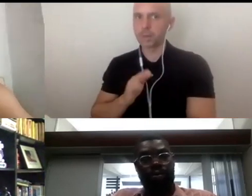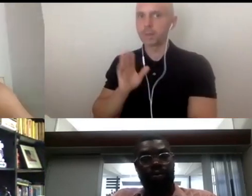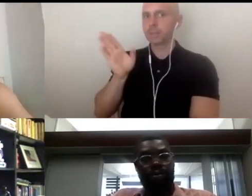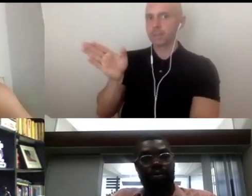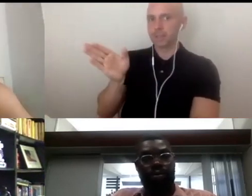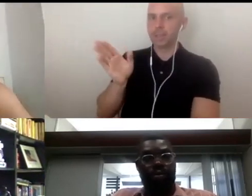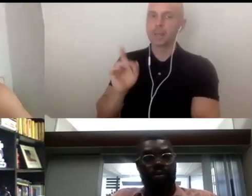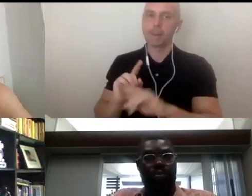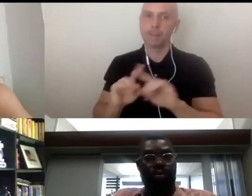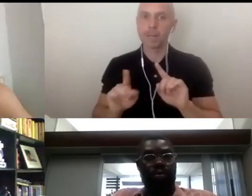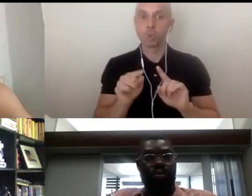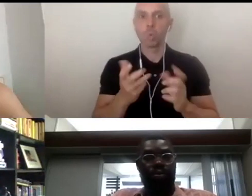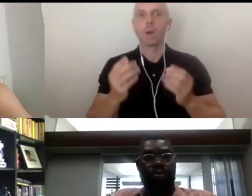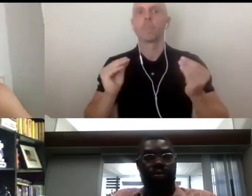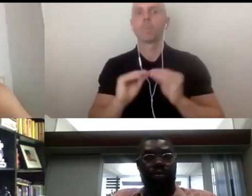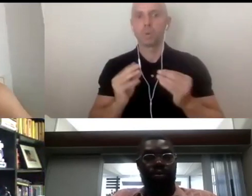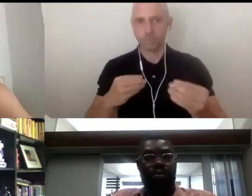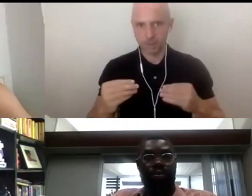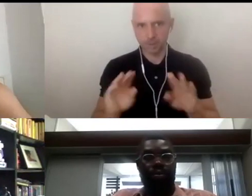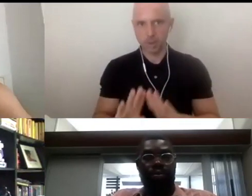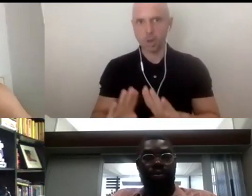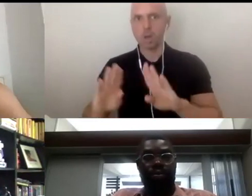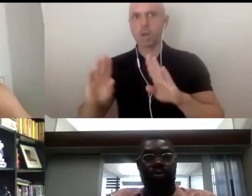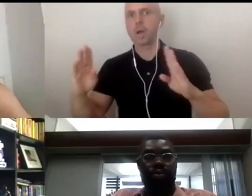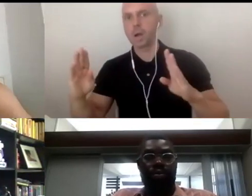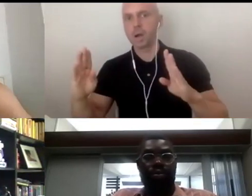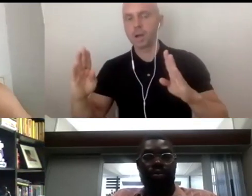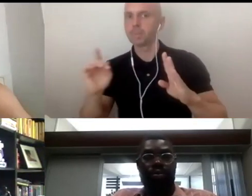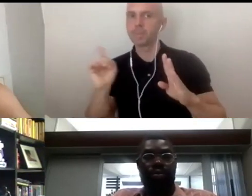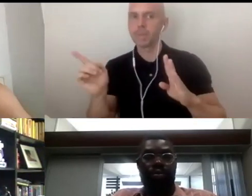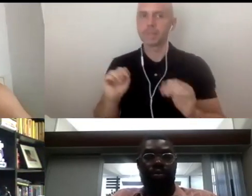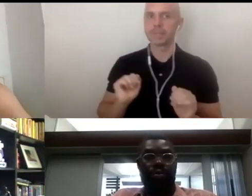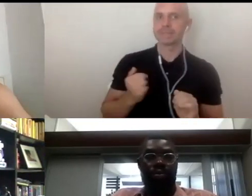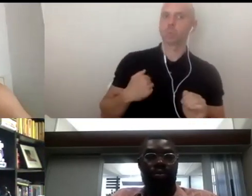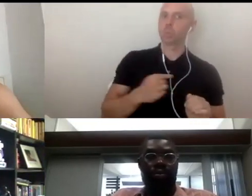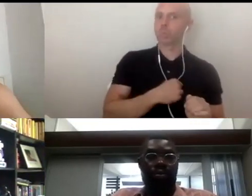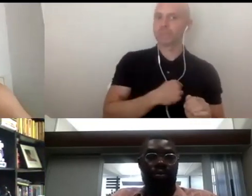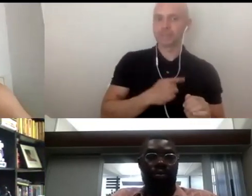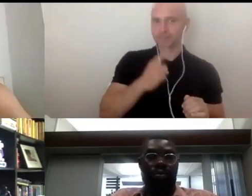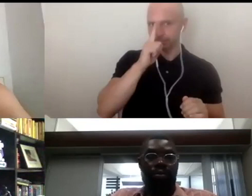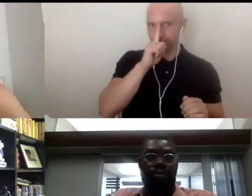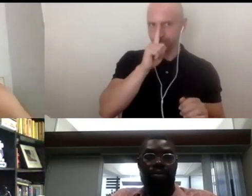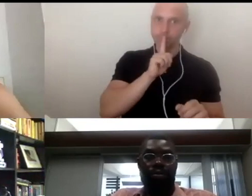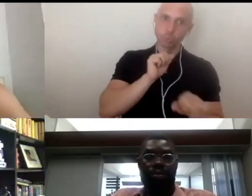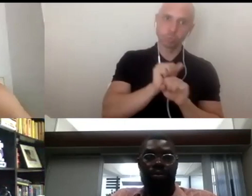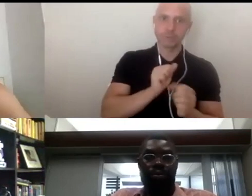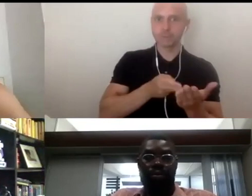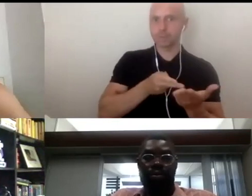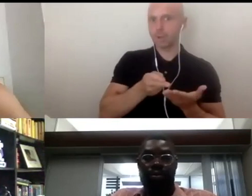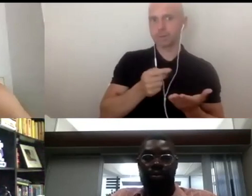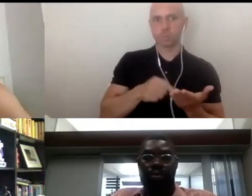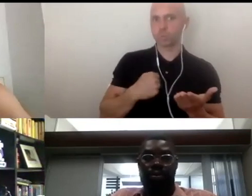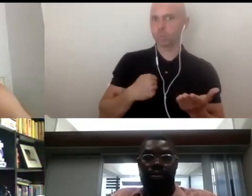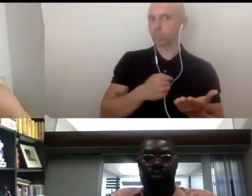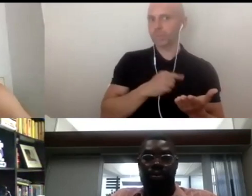for. But the unfortunate reality is that we have to follow those guidelines. So any deviation would have to come